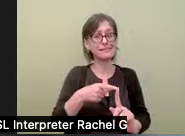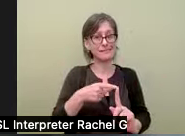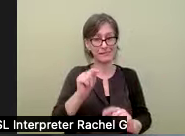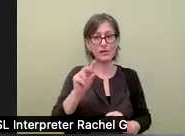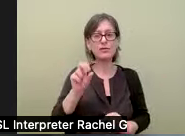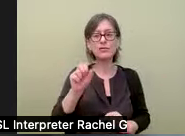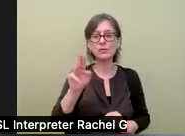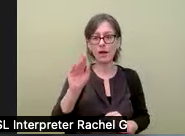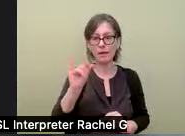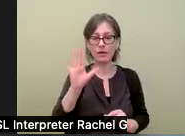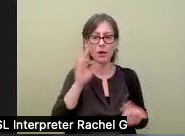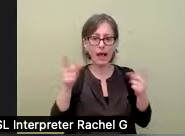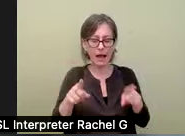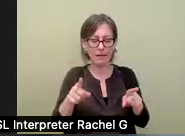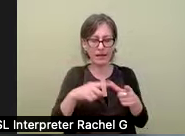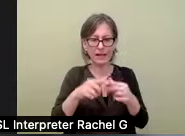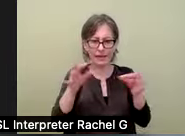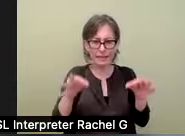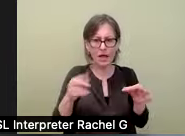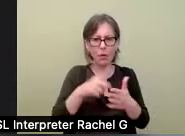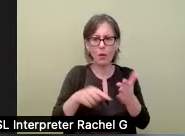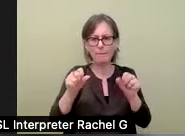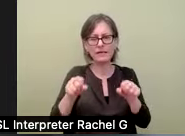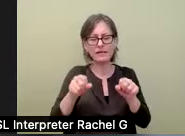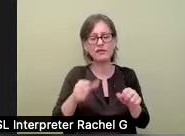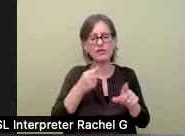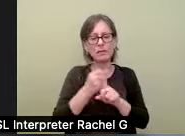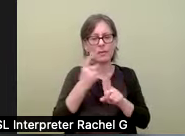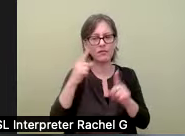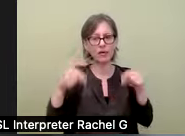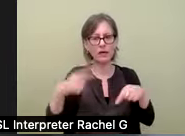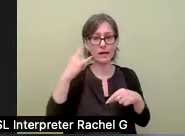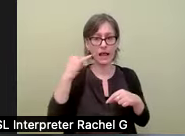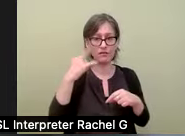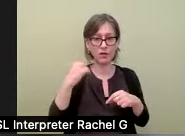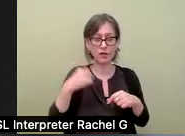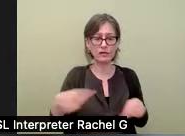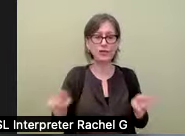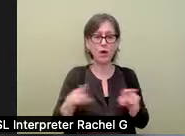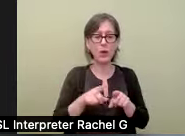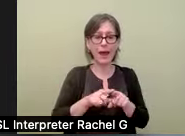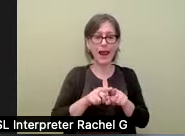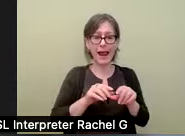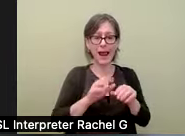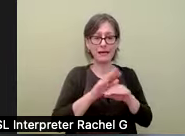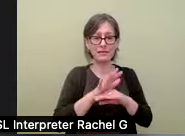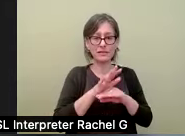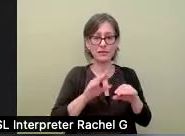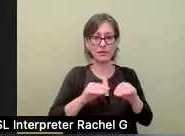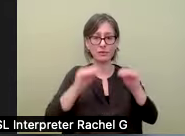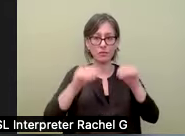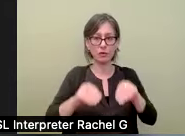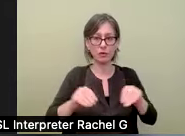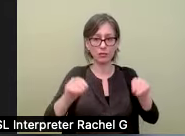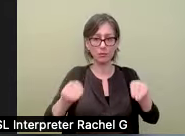way, and they will determine what the potential impacts could be to California. So as the tsunami travels across the ocean, those buoys